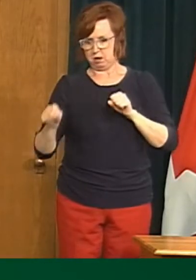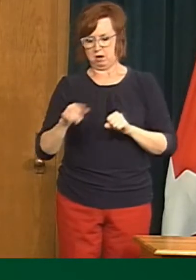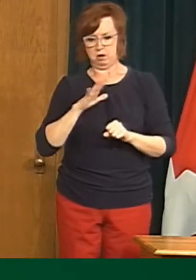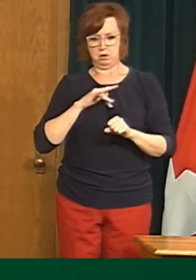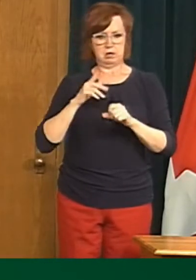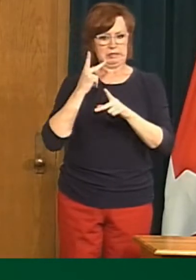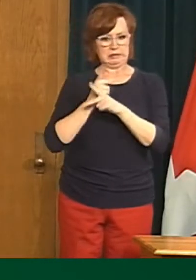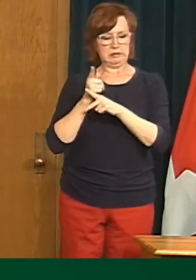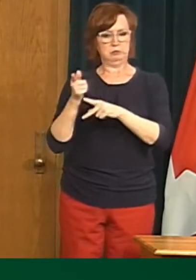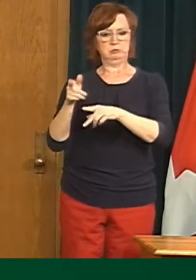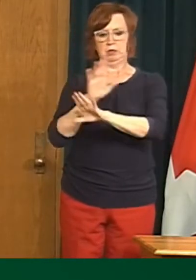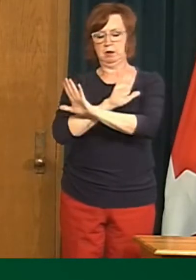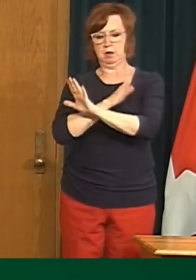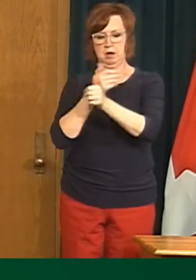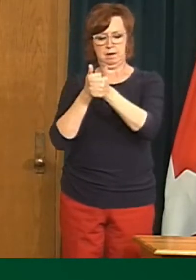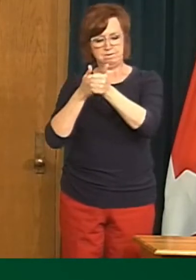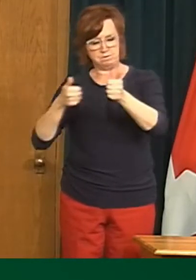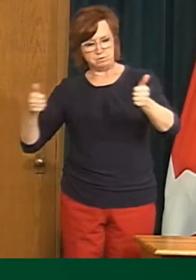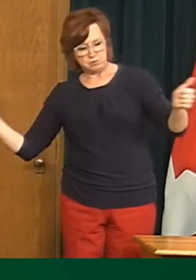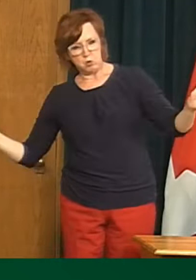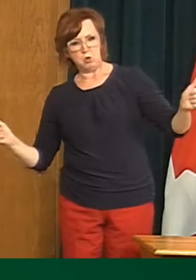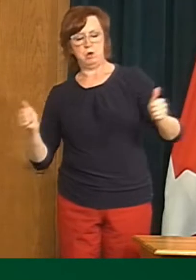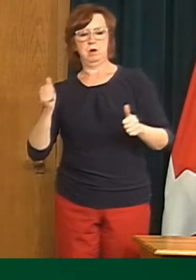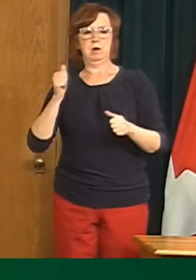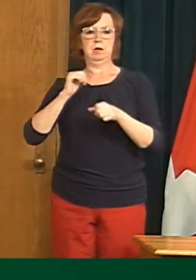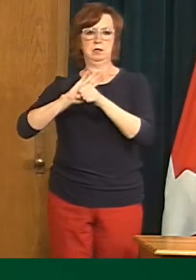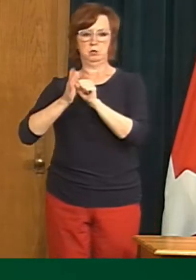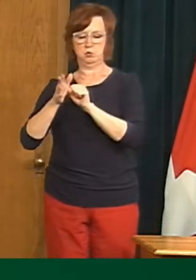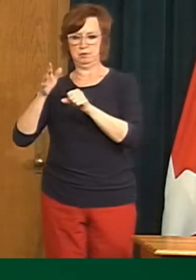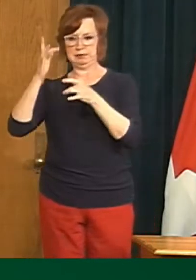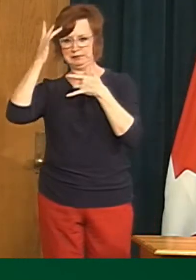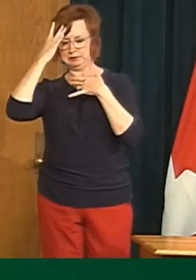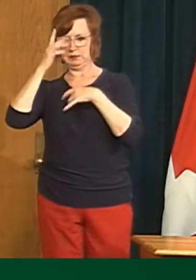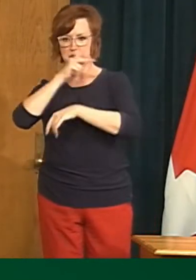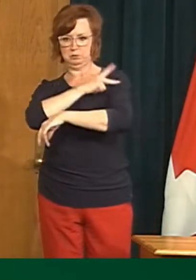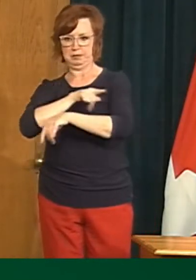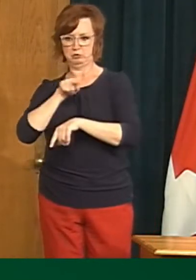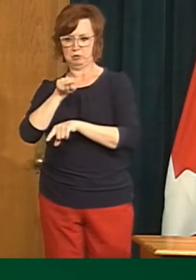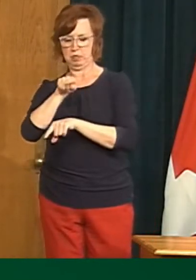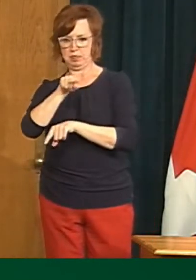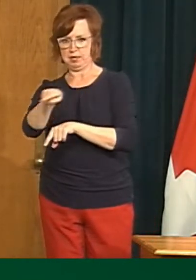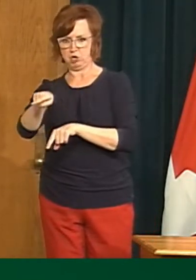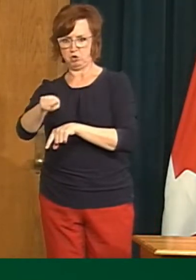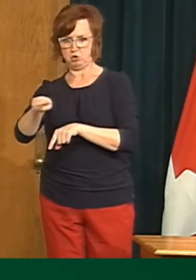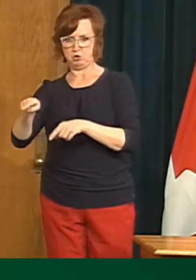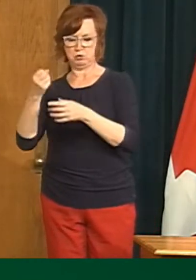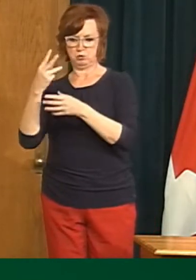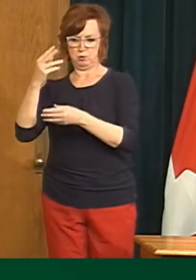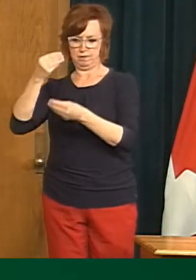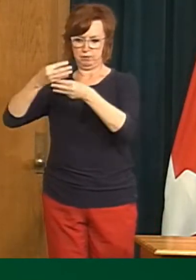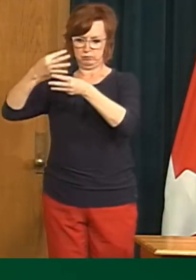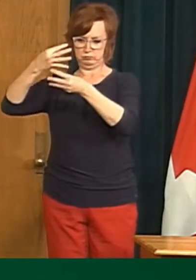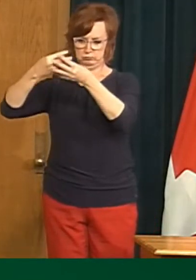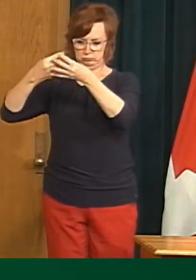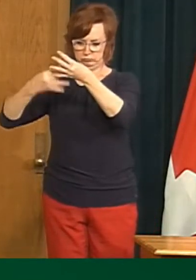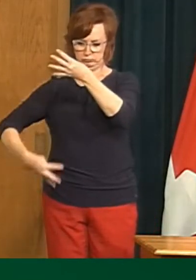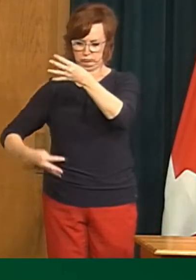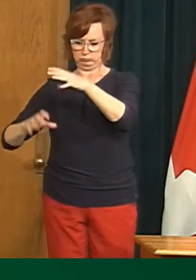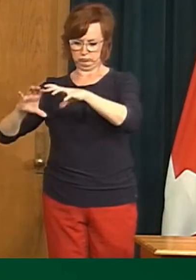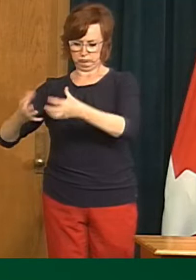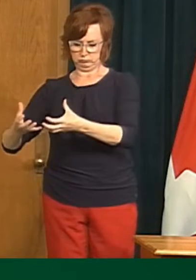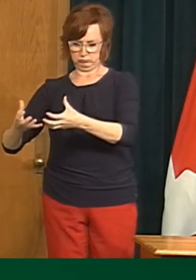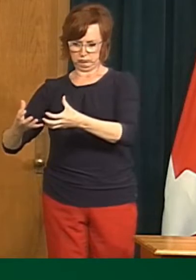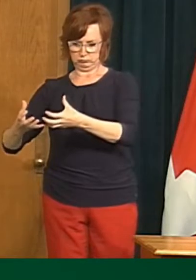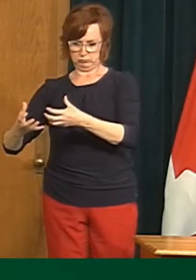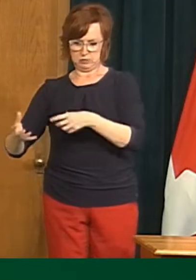care across the province to ensure we had staff training and cohorted staff and other things to deal with potential COVID